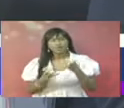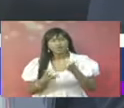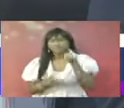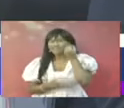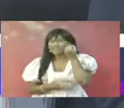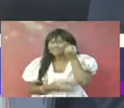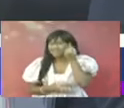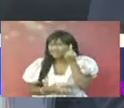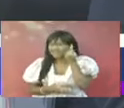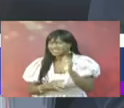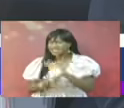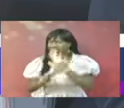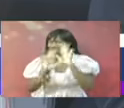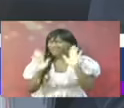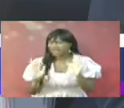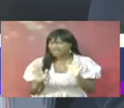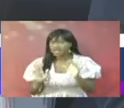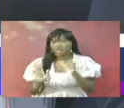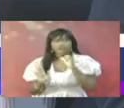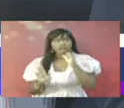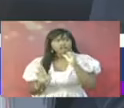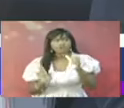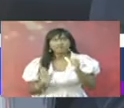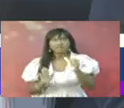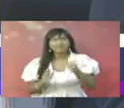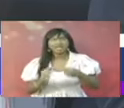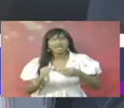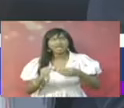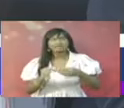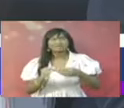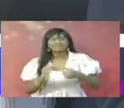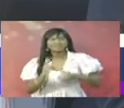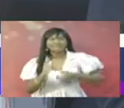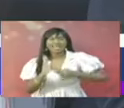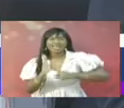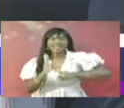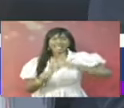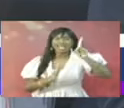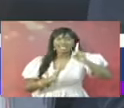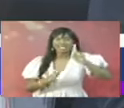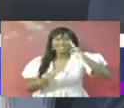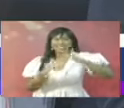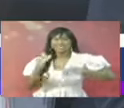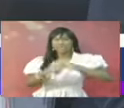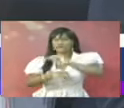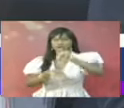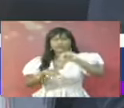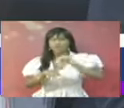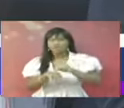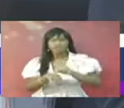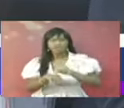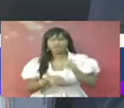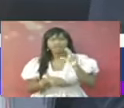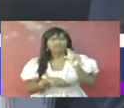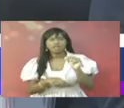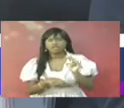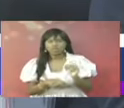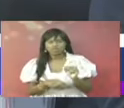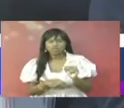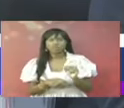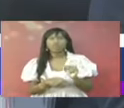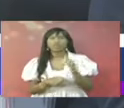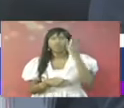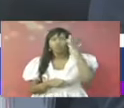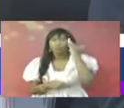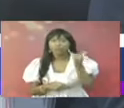understanding to be that there is a higher than normal or higher than expected or a higher than acceptable